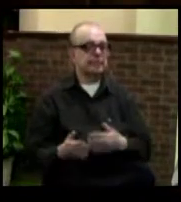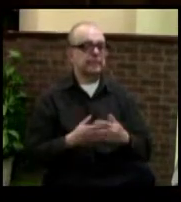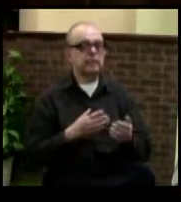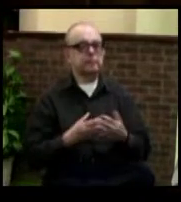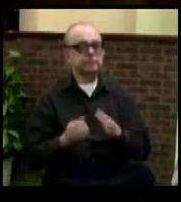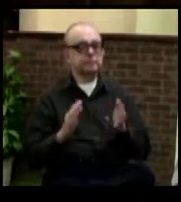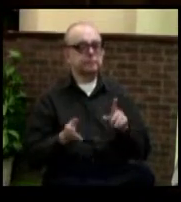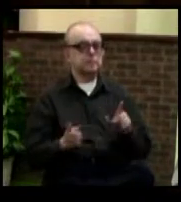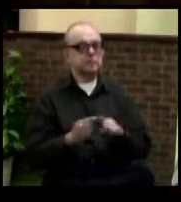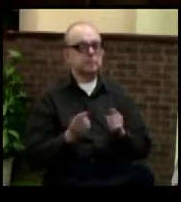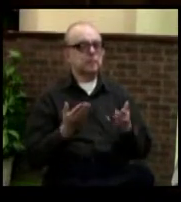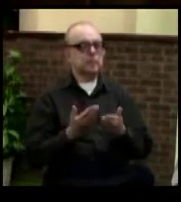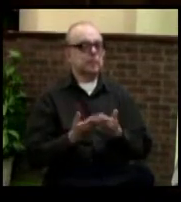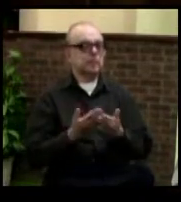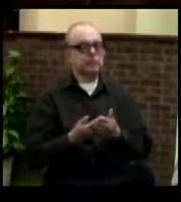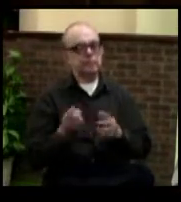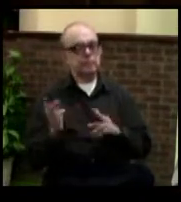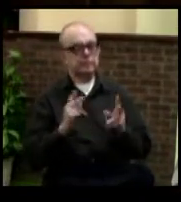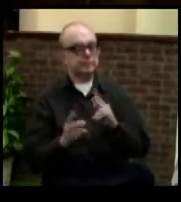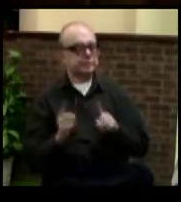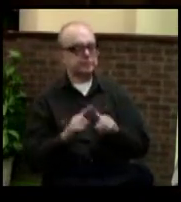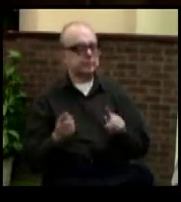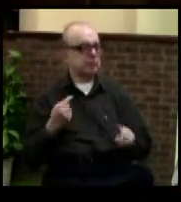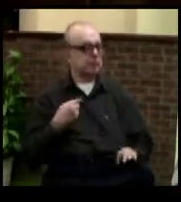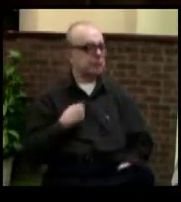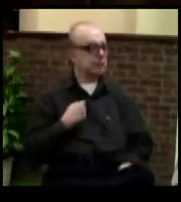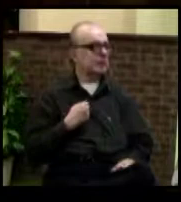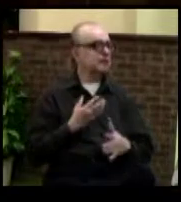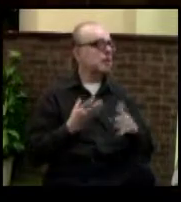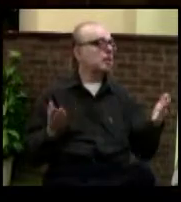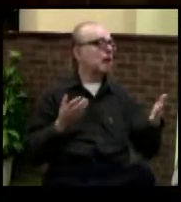It may not seem like a lot to some people, but to